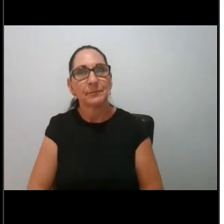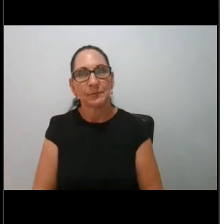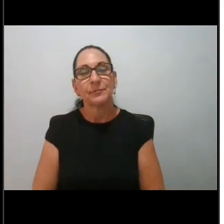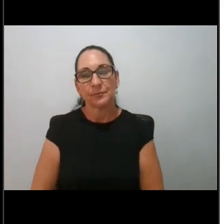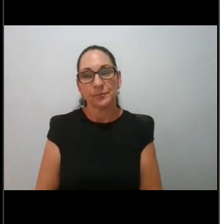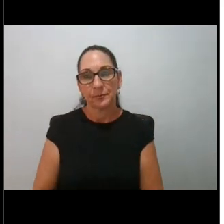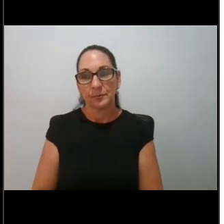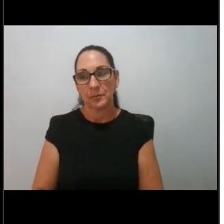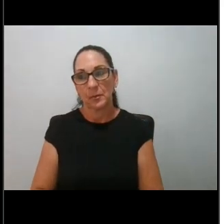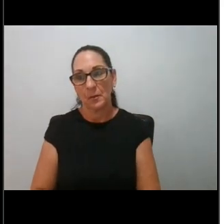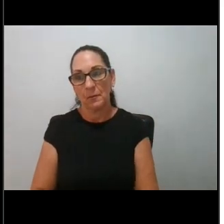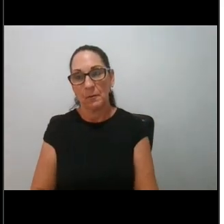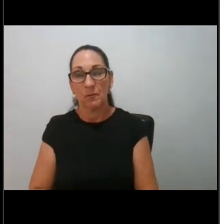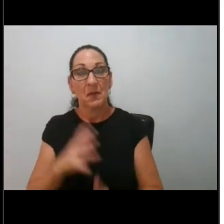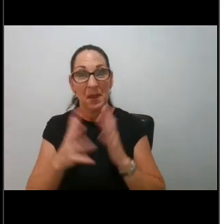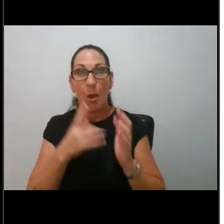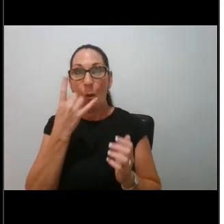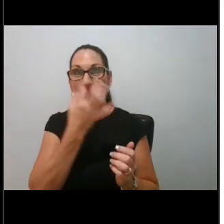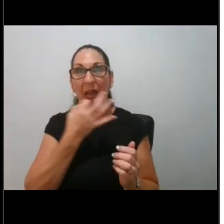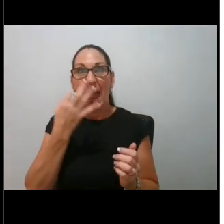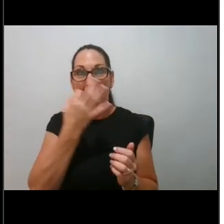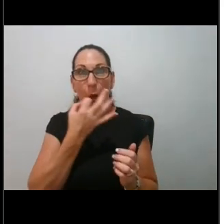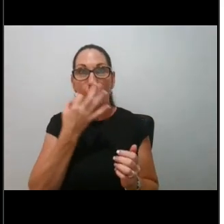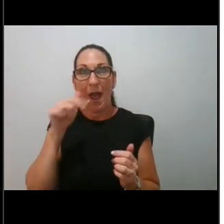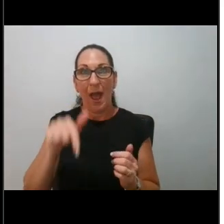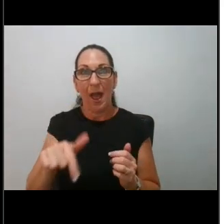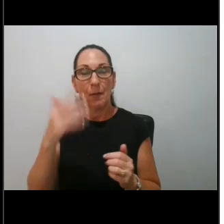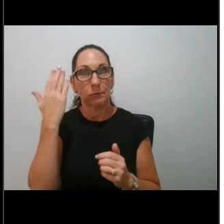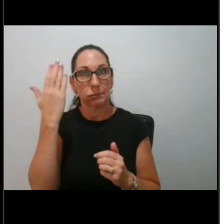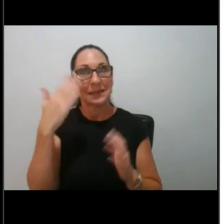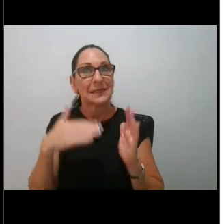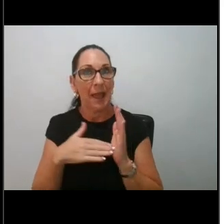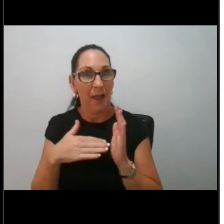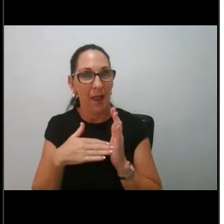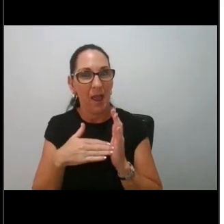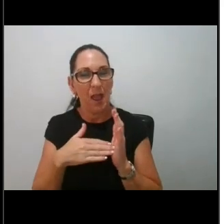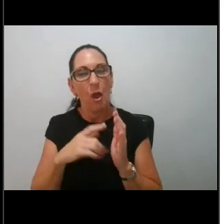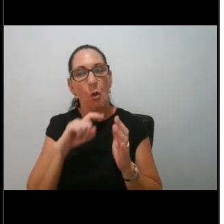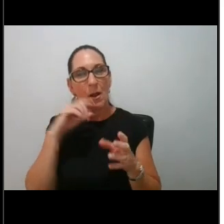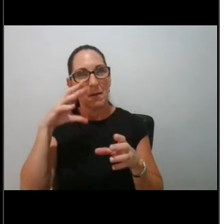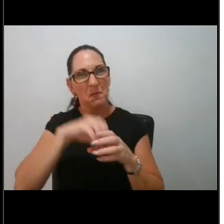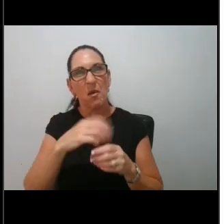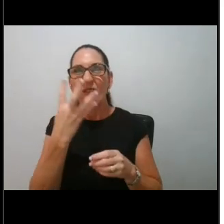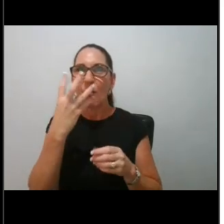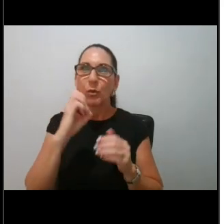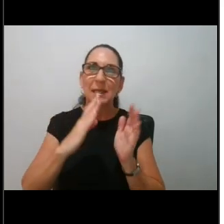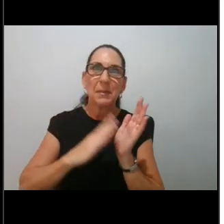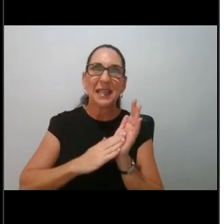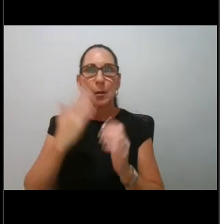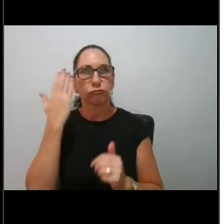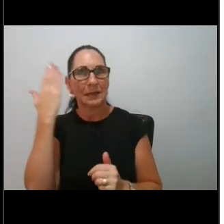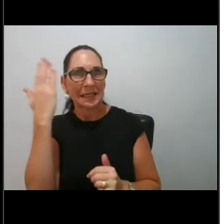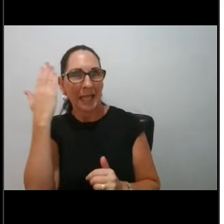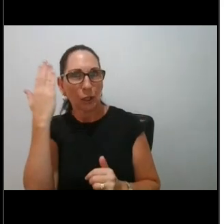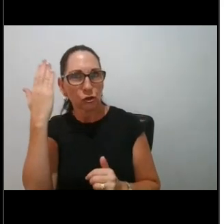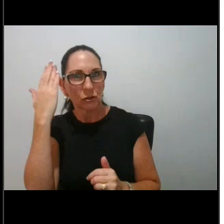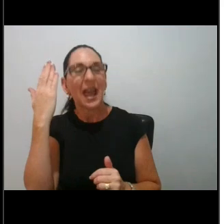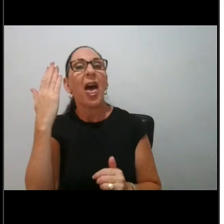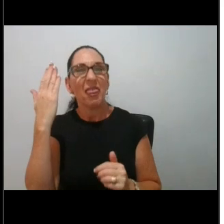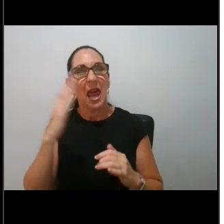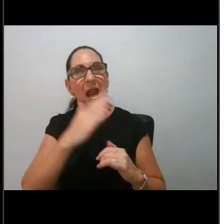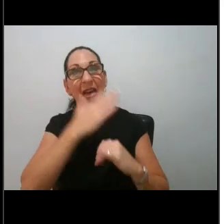So we have a 1 hour webinar today. It will include approximately 40 minutes of presentation time and we're allowing up to 20